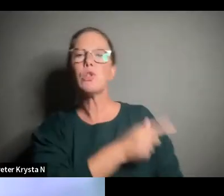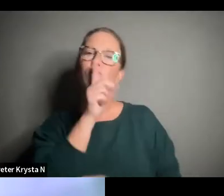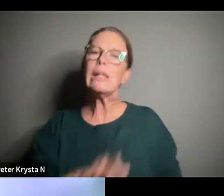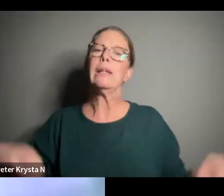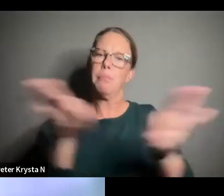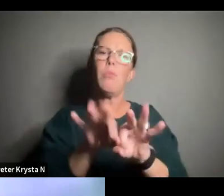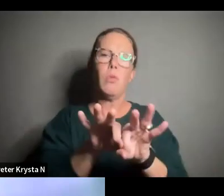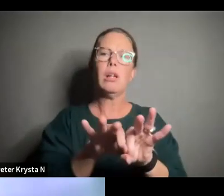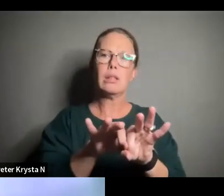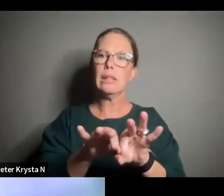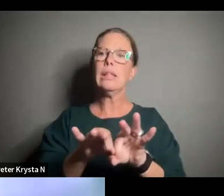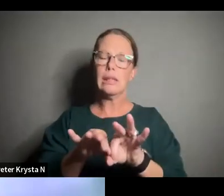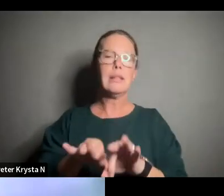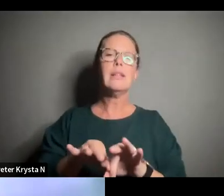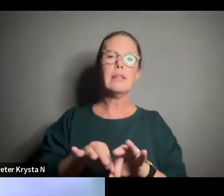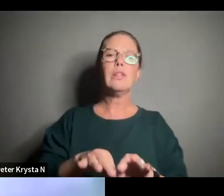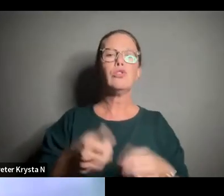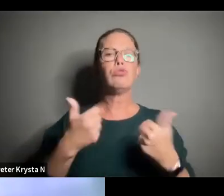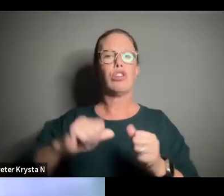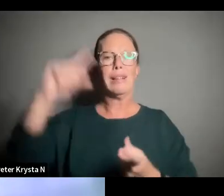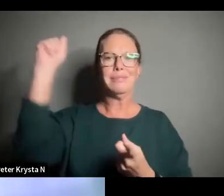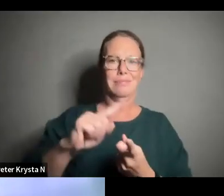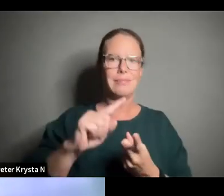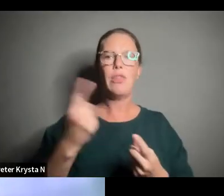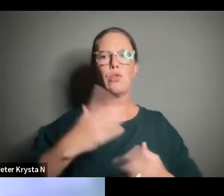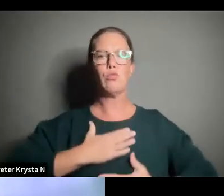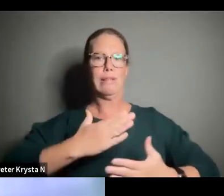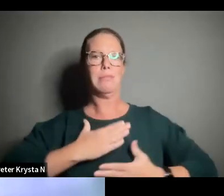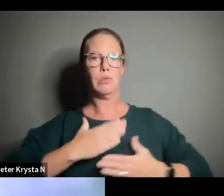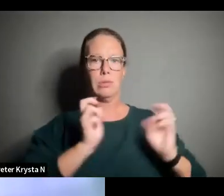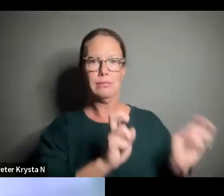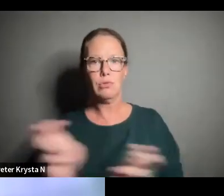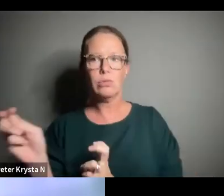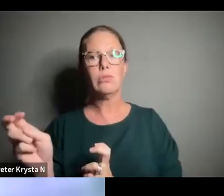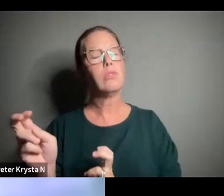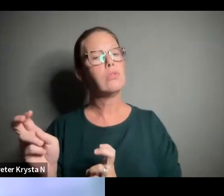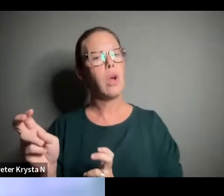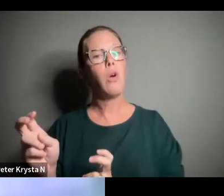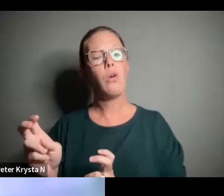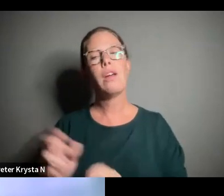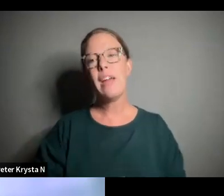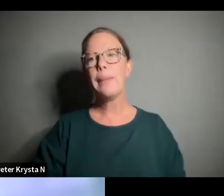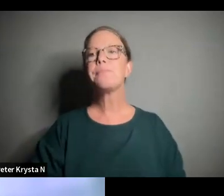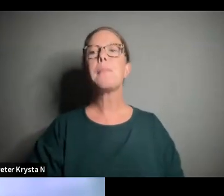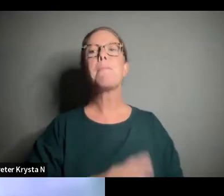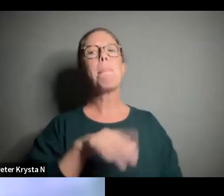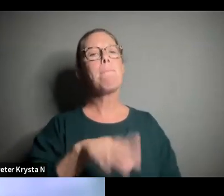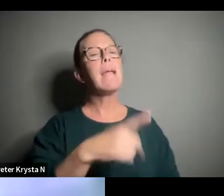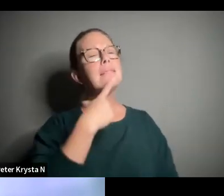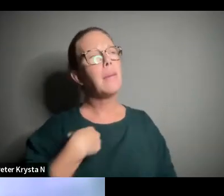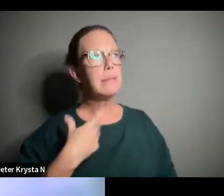really is critically important. And that you've developed this way to help reduce that. So now tell me